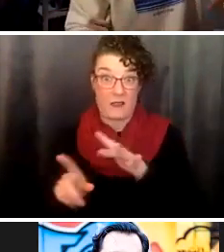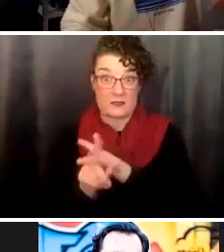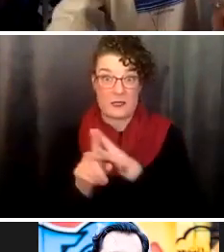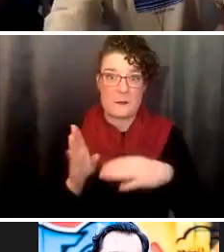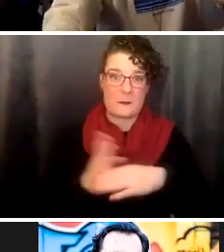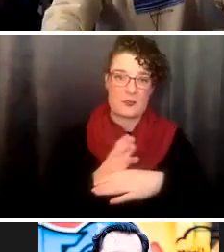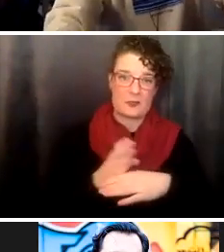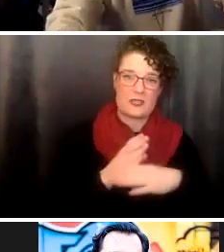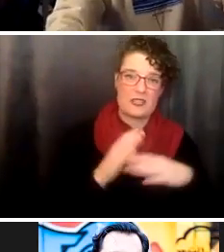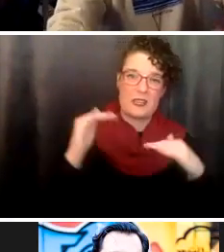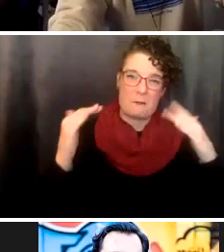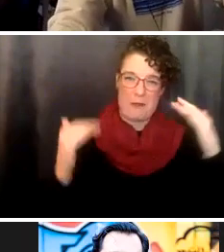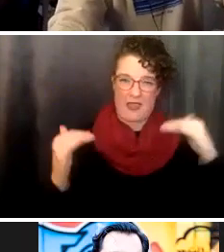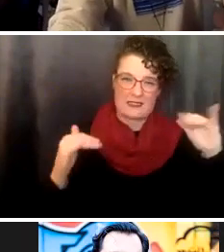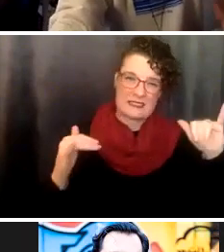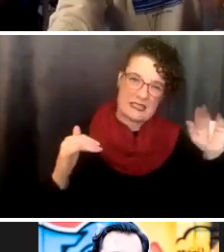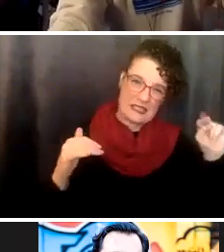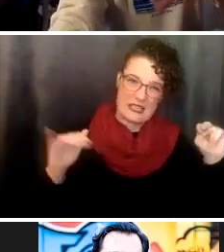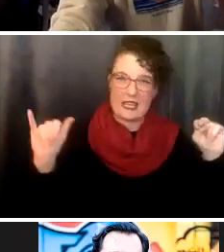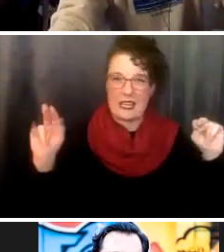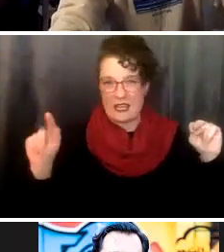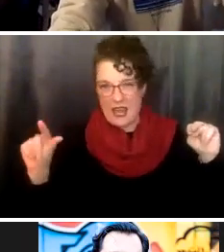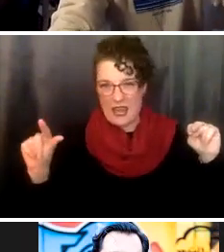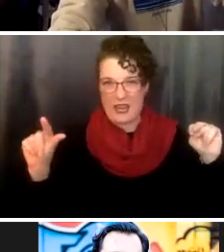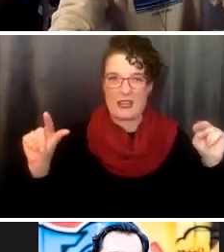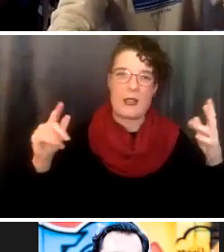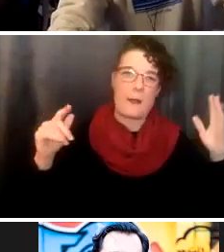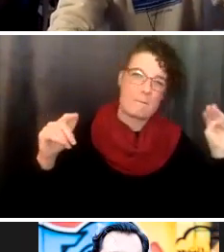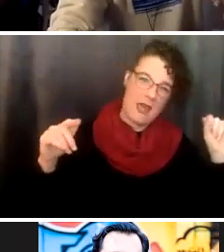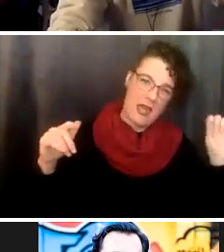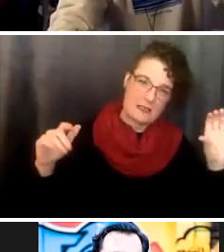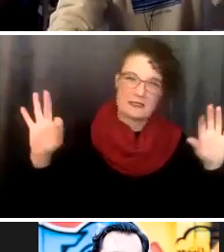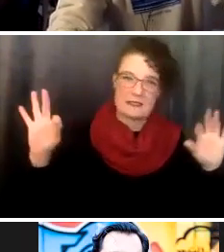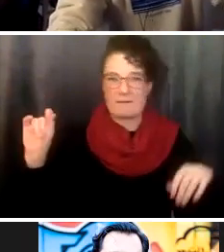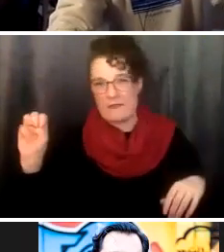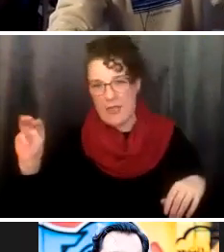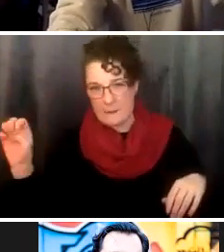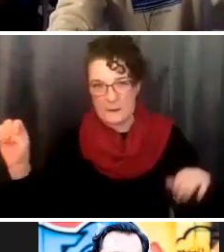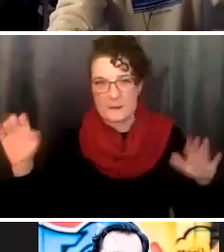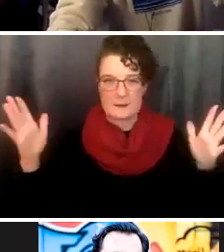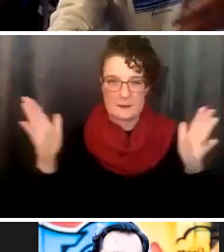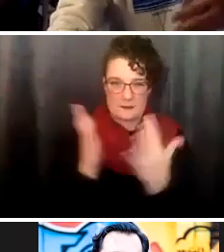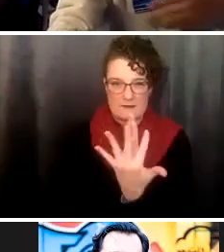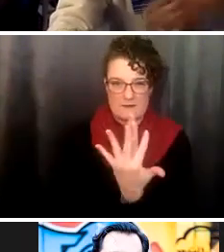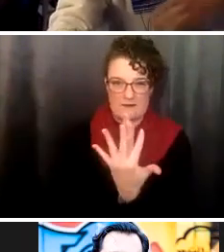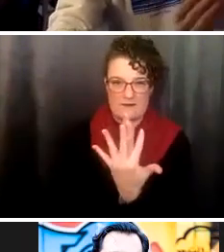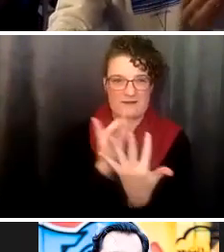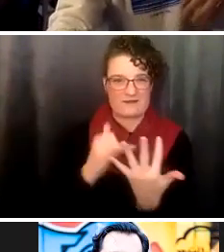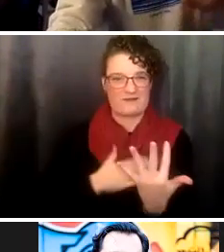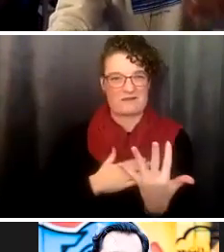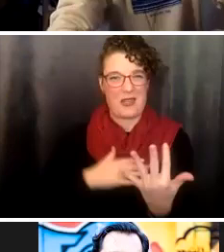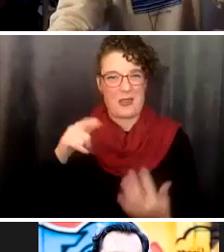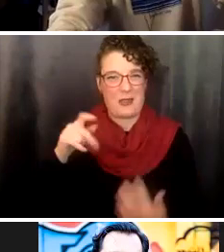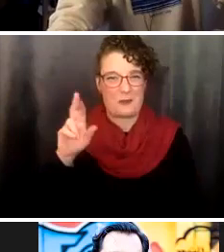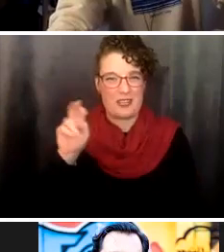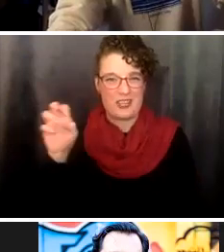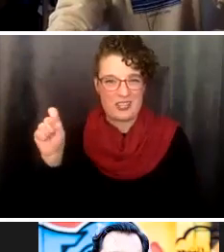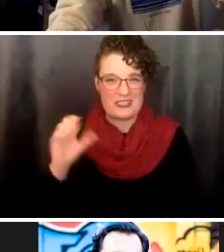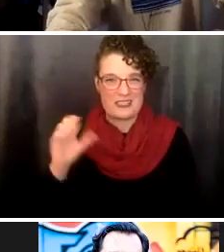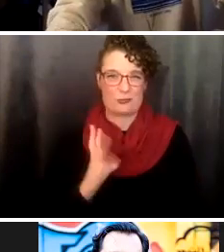between like masculine and feminine, that's also where I see my queerness and transness